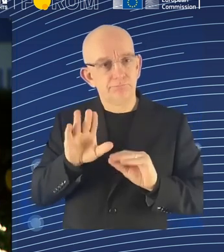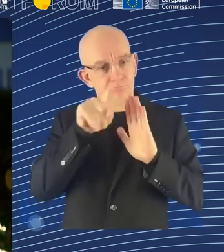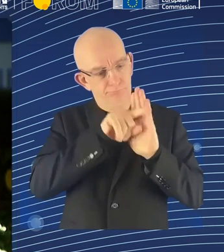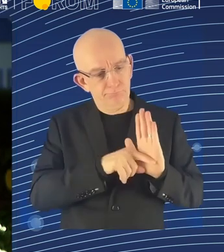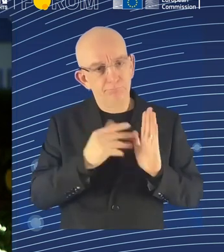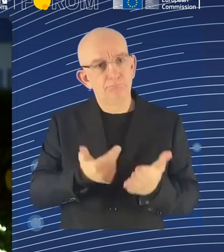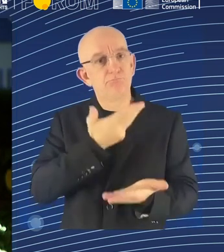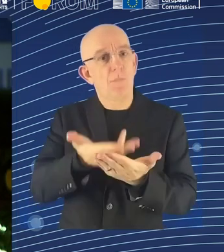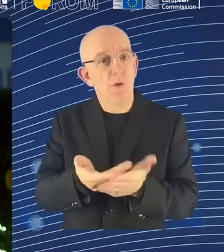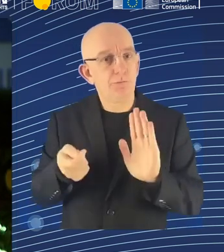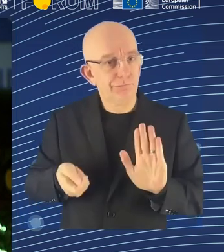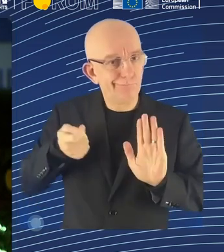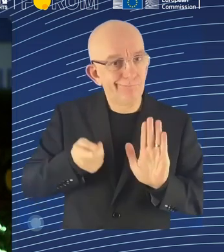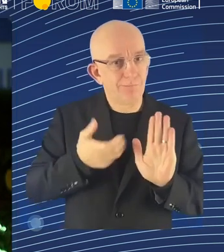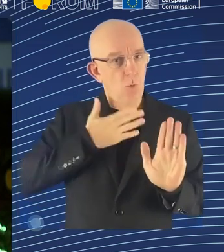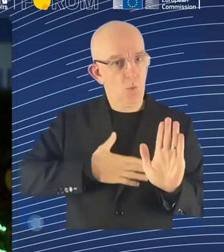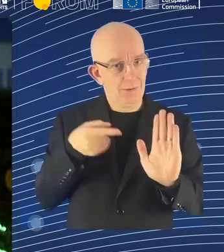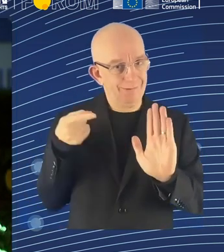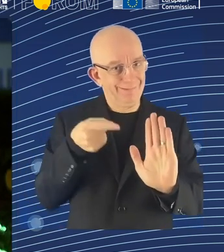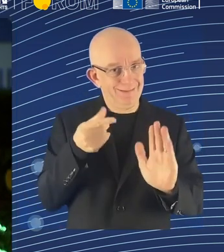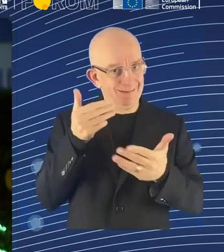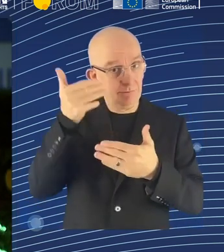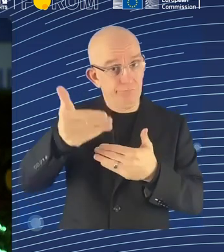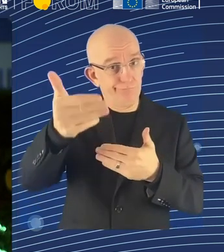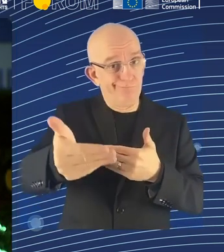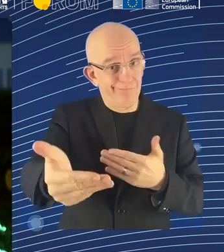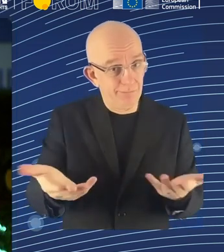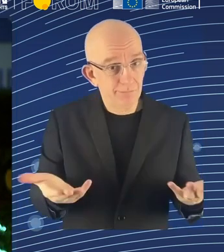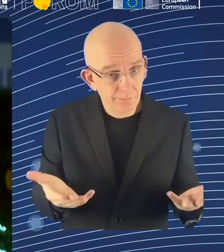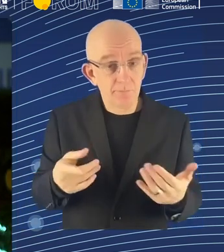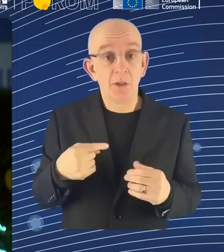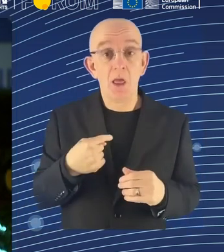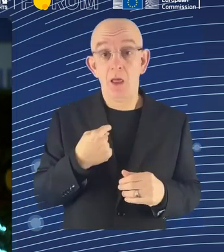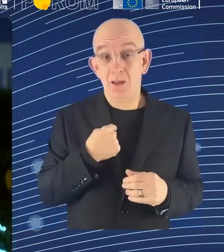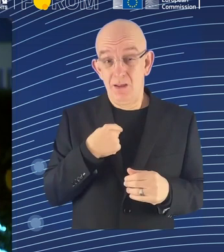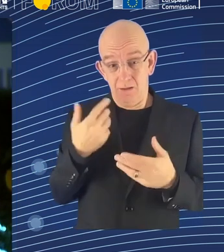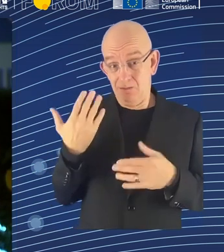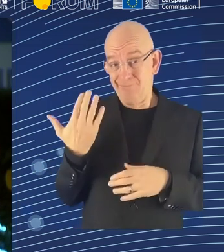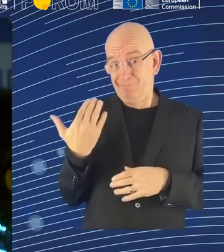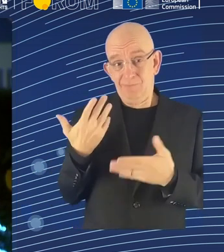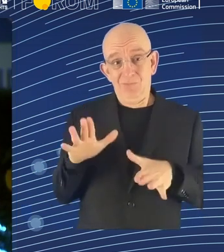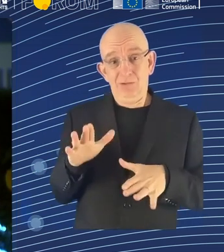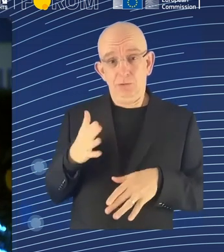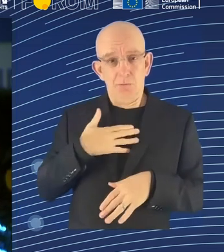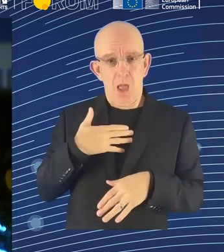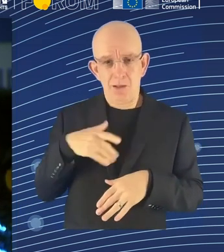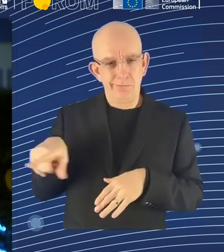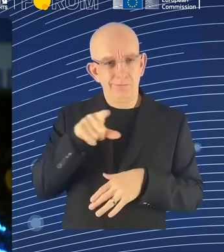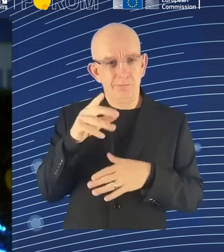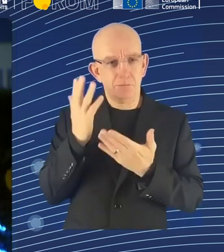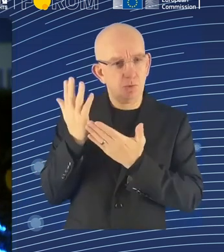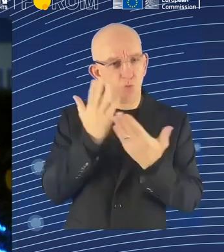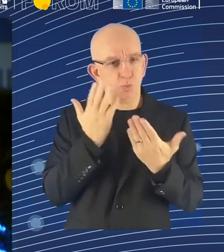governance at Harvard University, I always explained to my students that they always had to know from where they are talking from. I know where